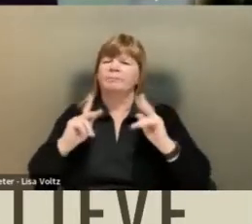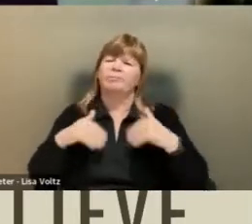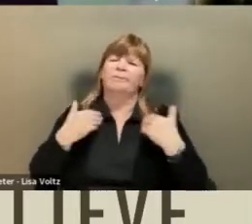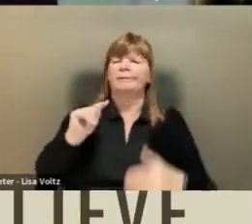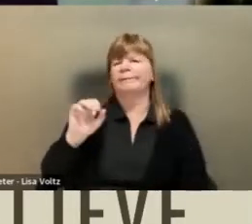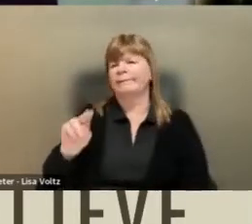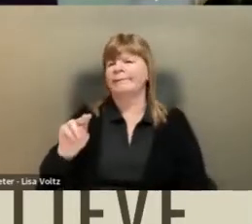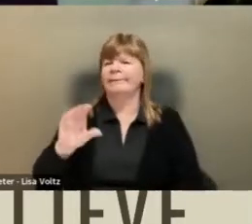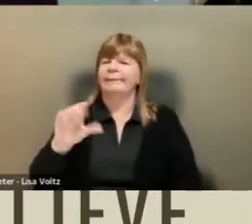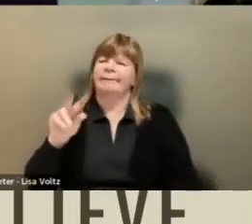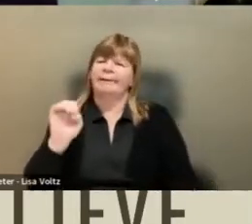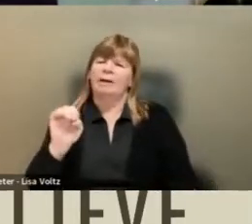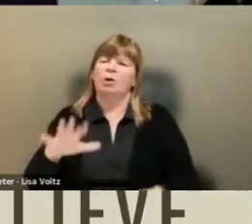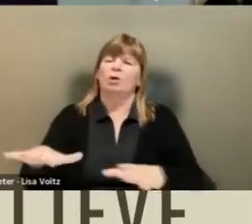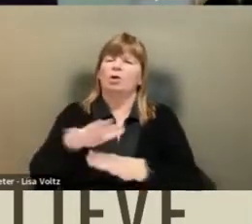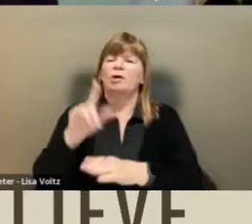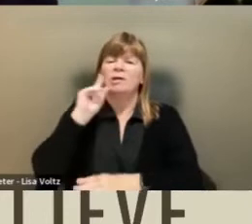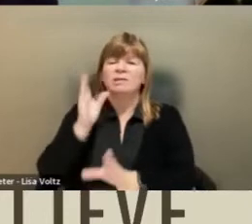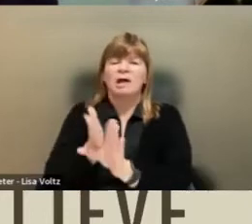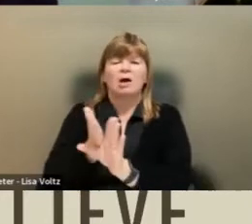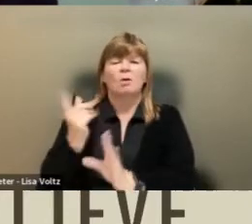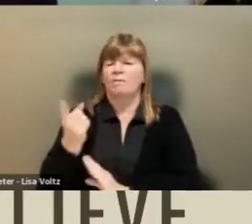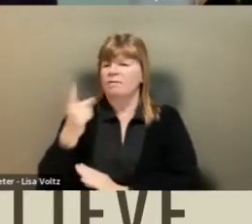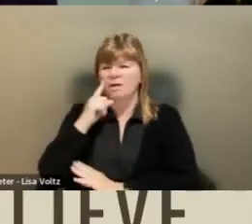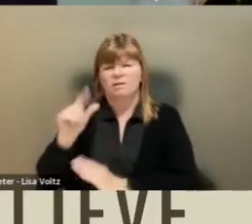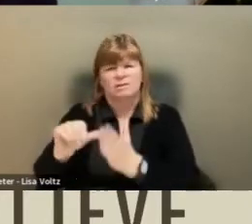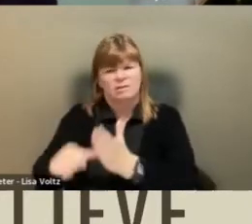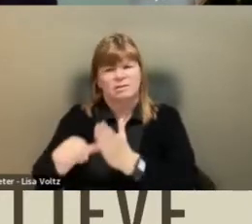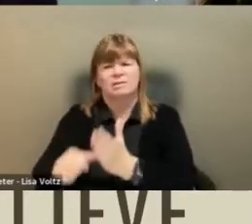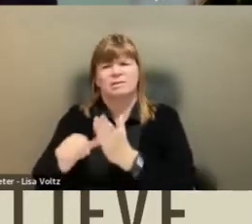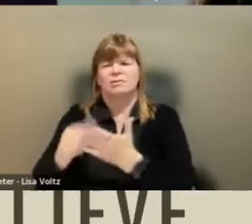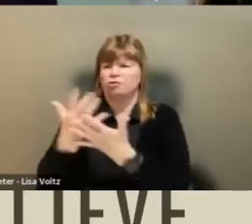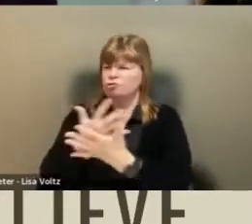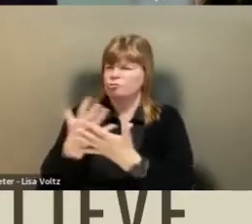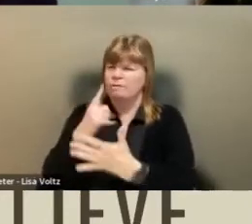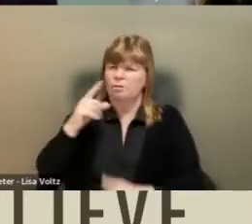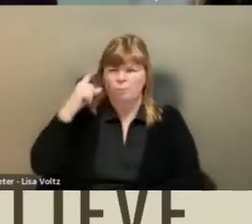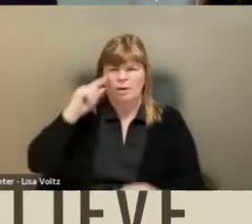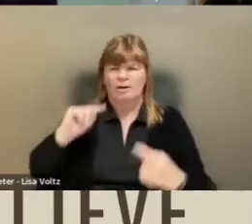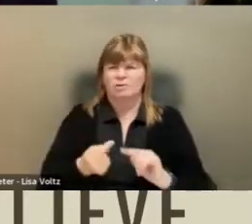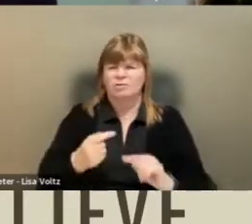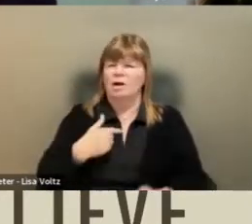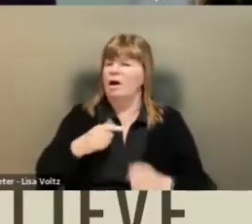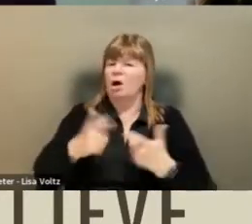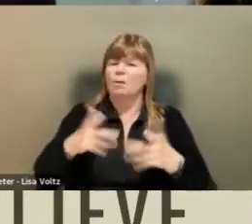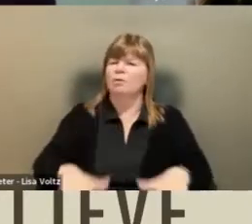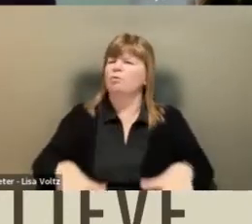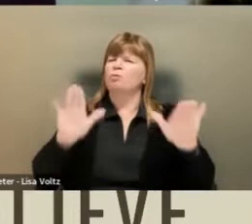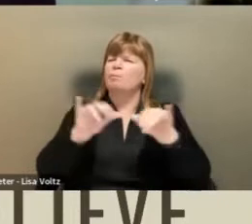the psychologist there always screened for brain injury. And so I really grew up in the